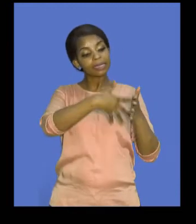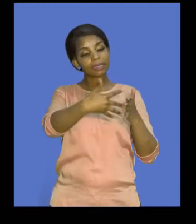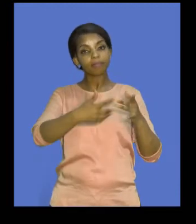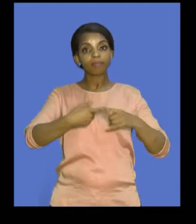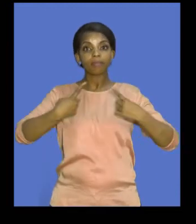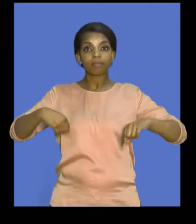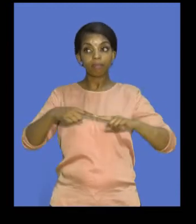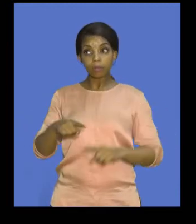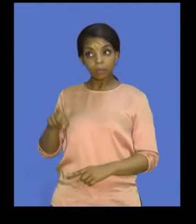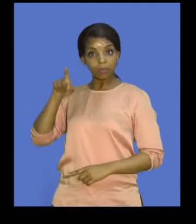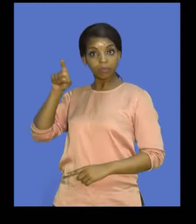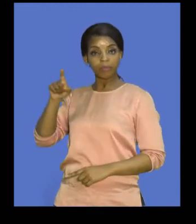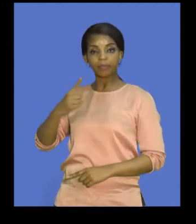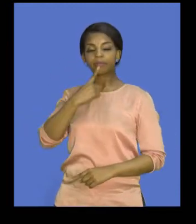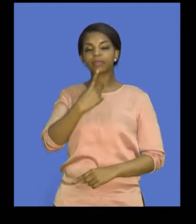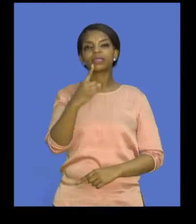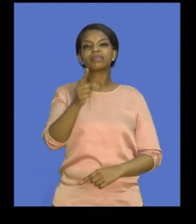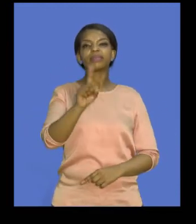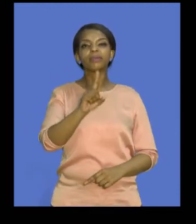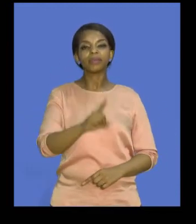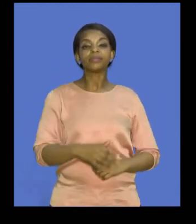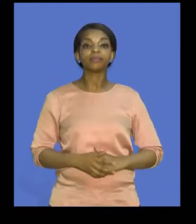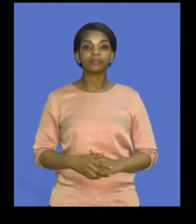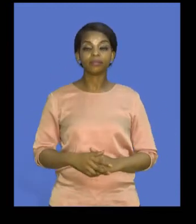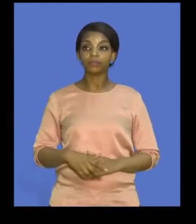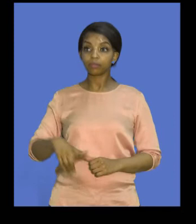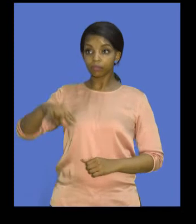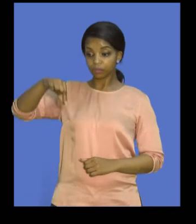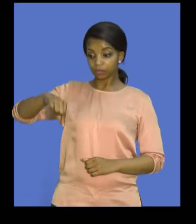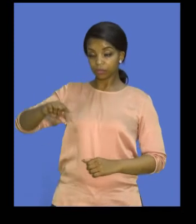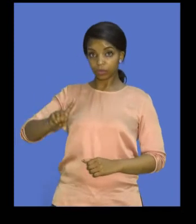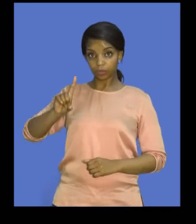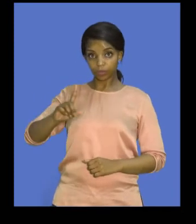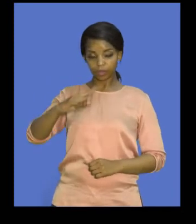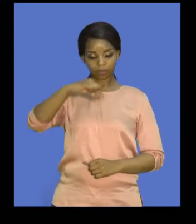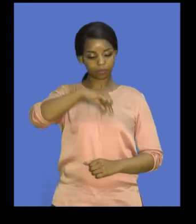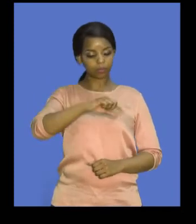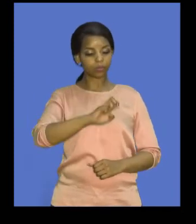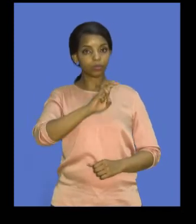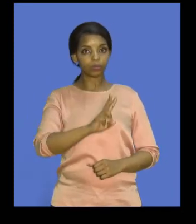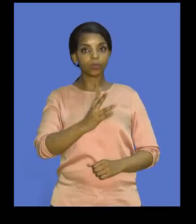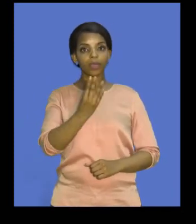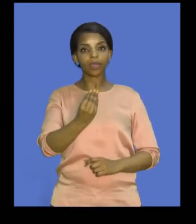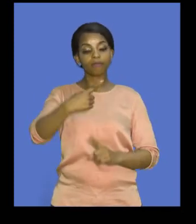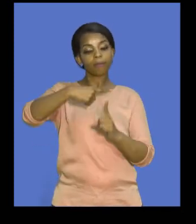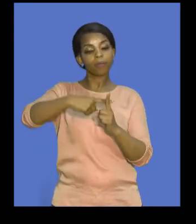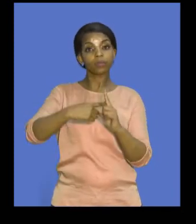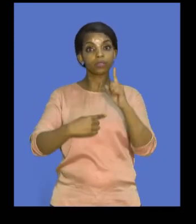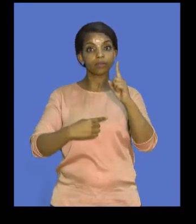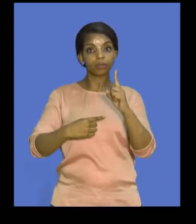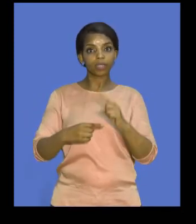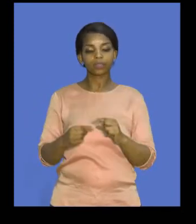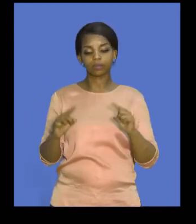is -1 and that of Q2 is +1, the distance is 3, that's the force that we have recorded.